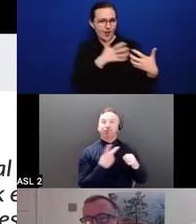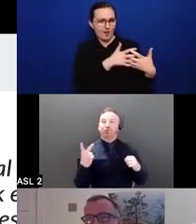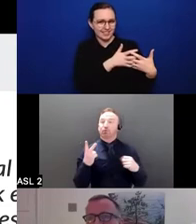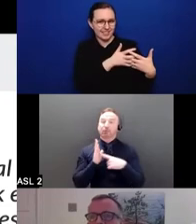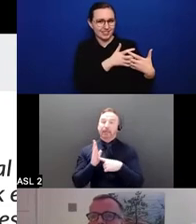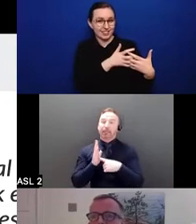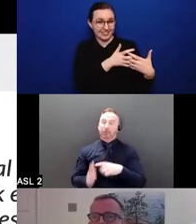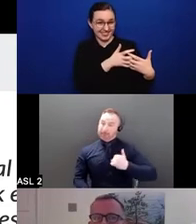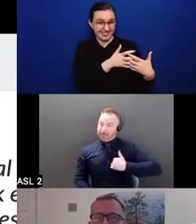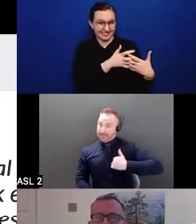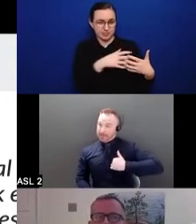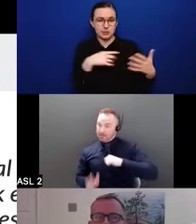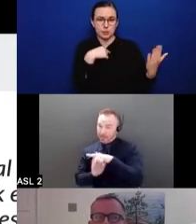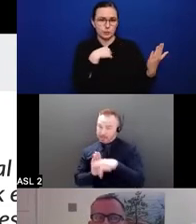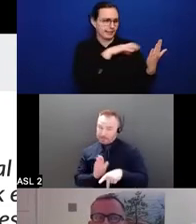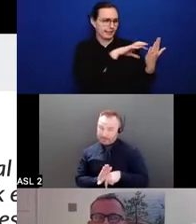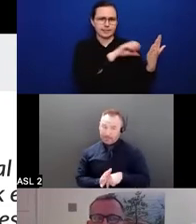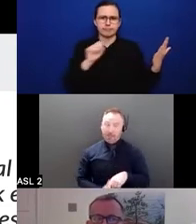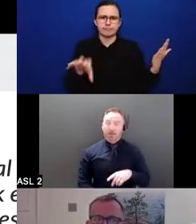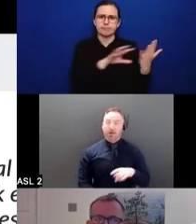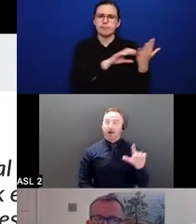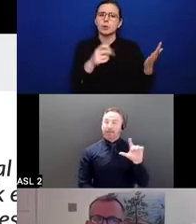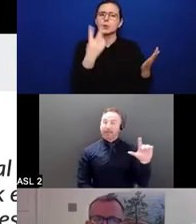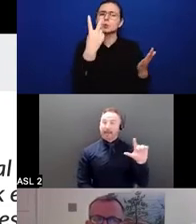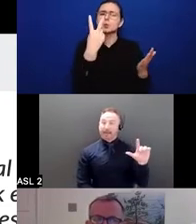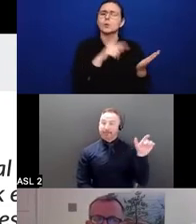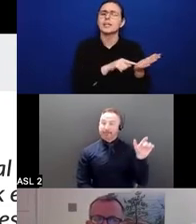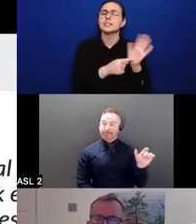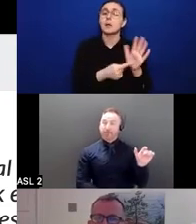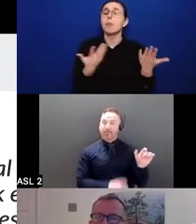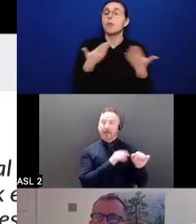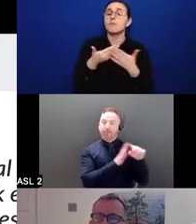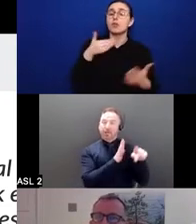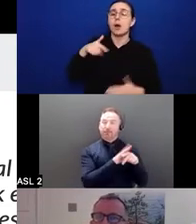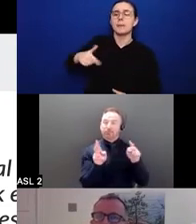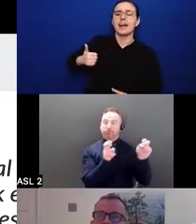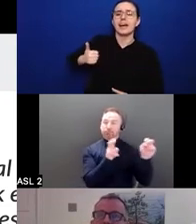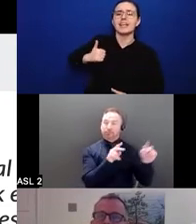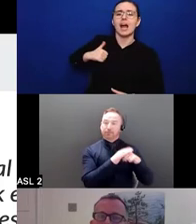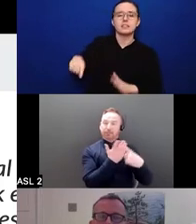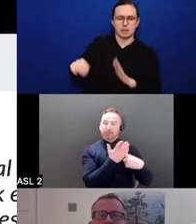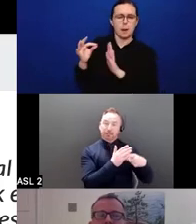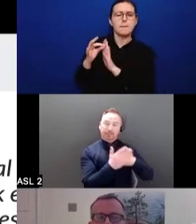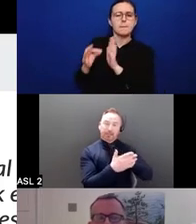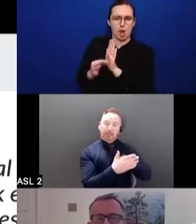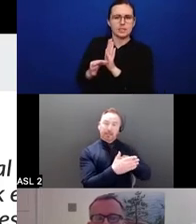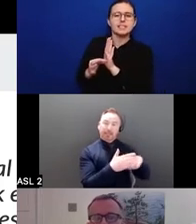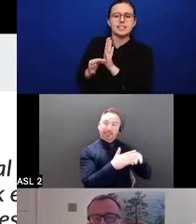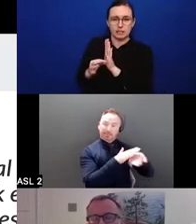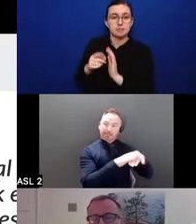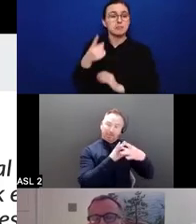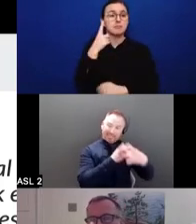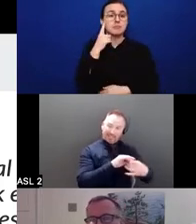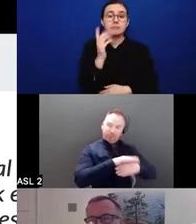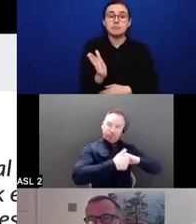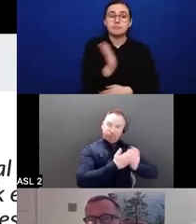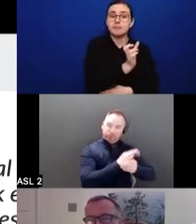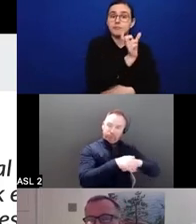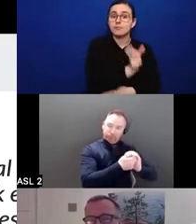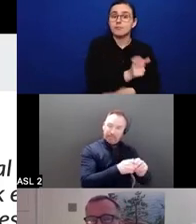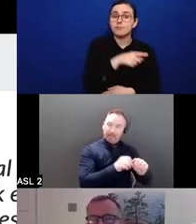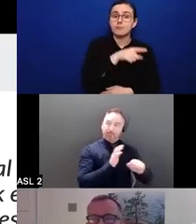policies. On the left is a policy excerpt which speaks to accessibility of hand washing facilities for people with